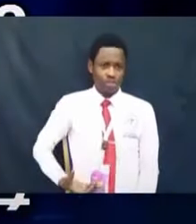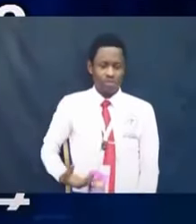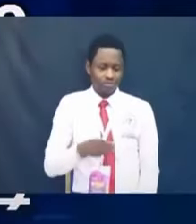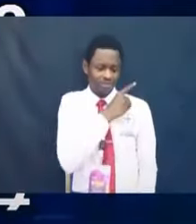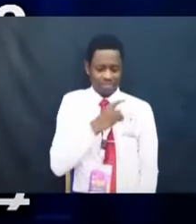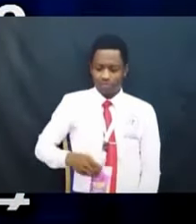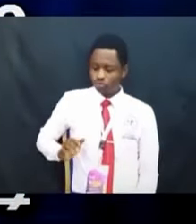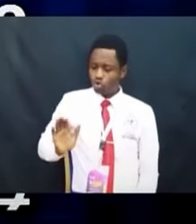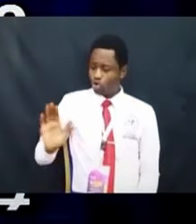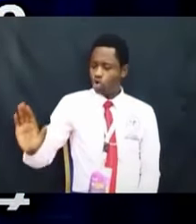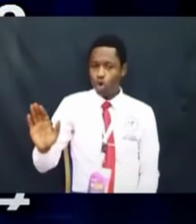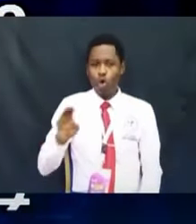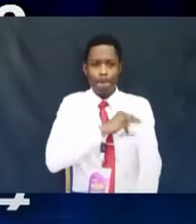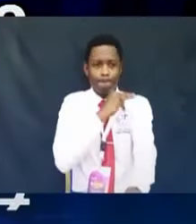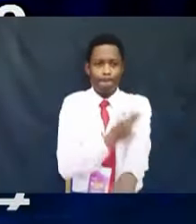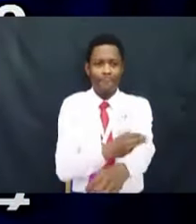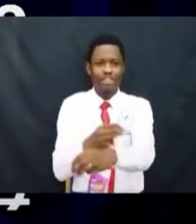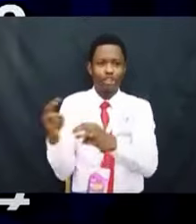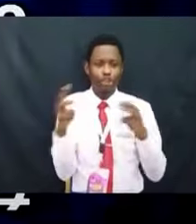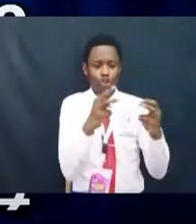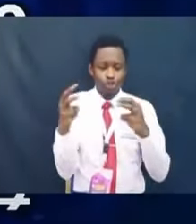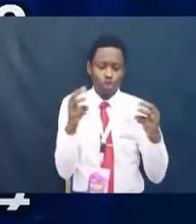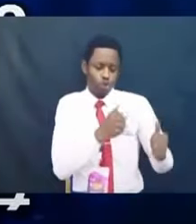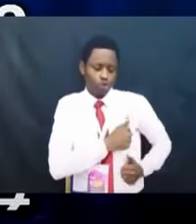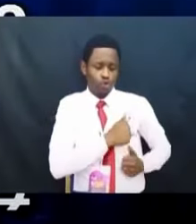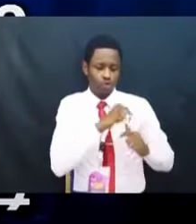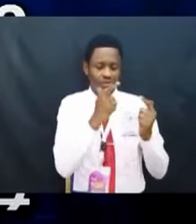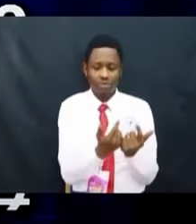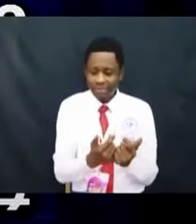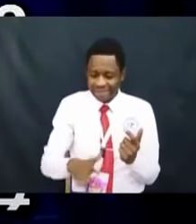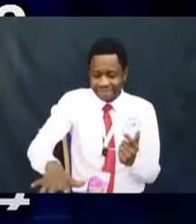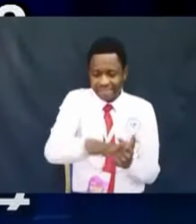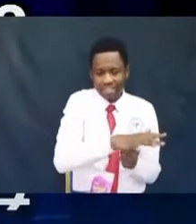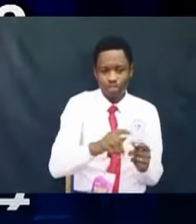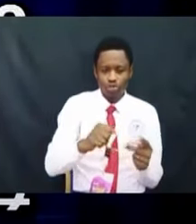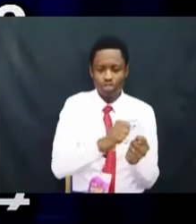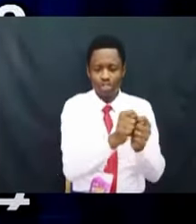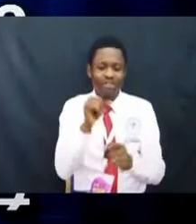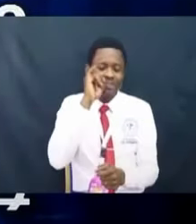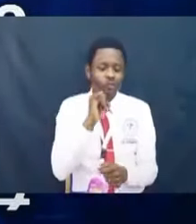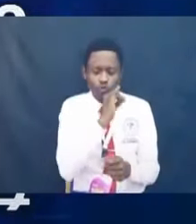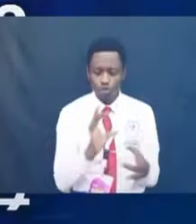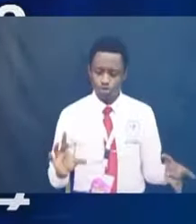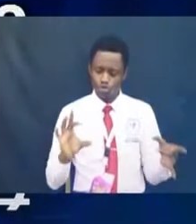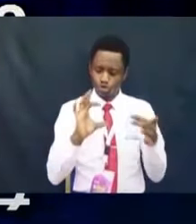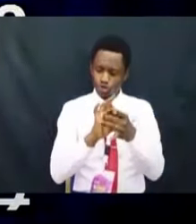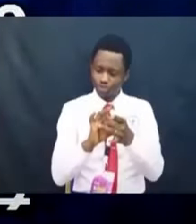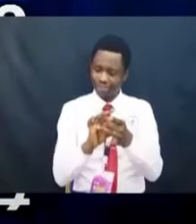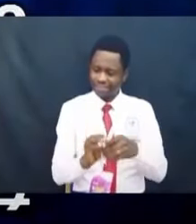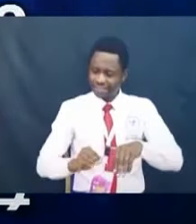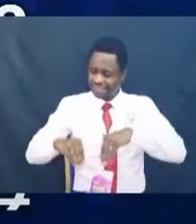They, together with all Israel, gave his kingship strong